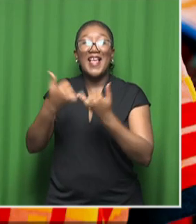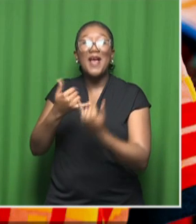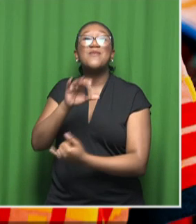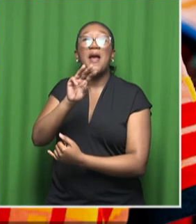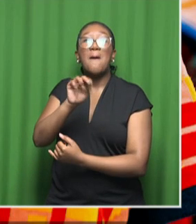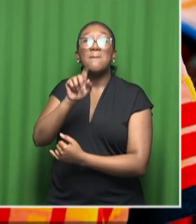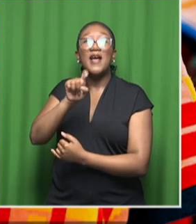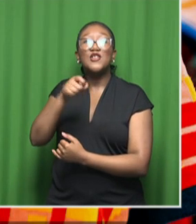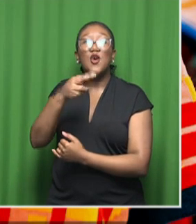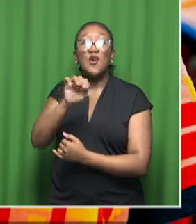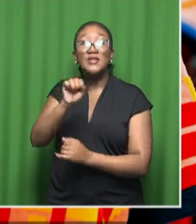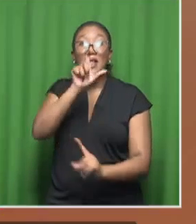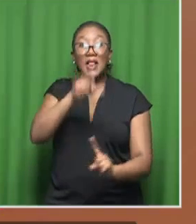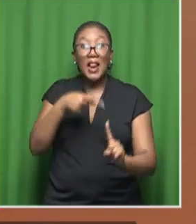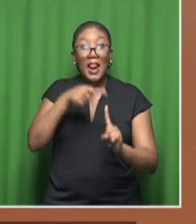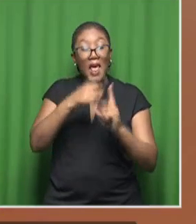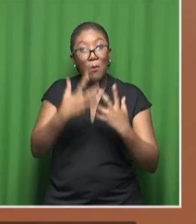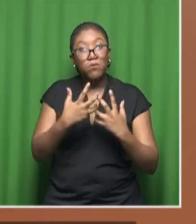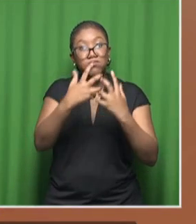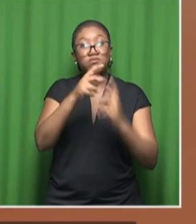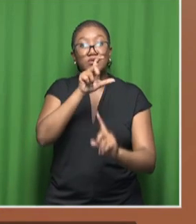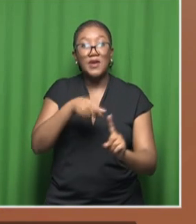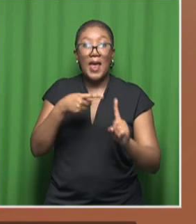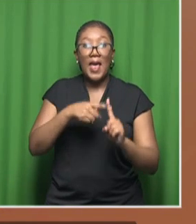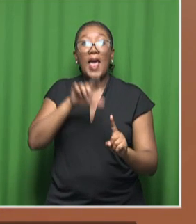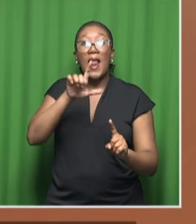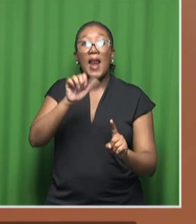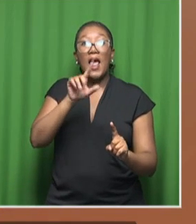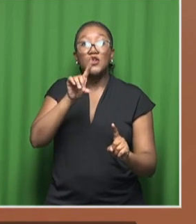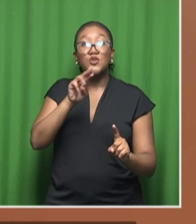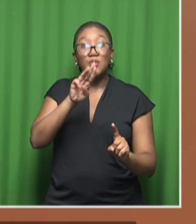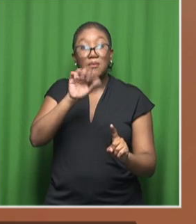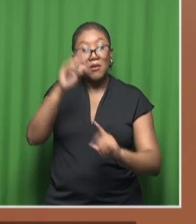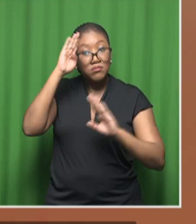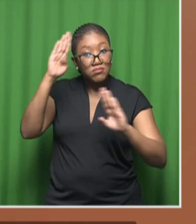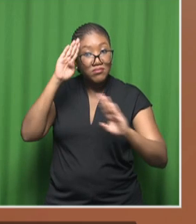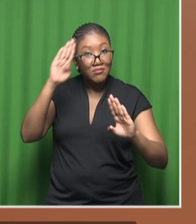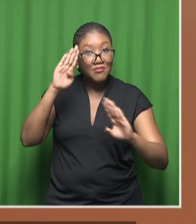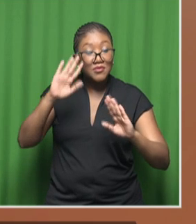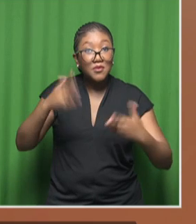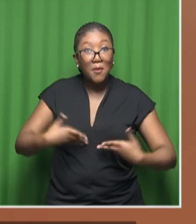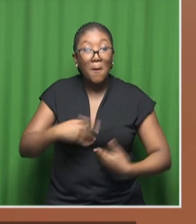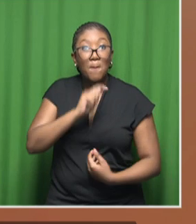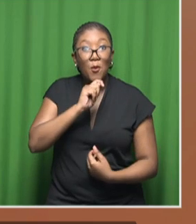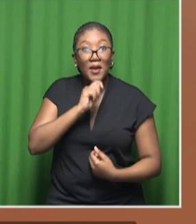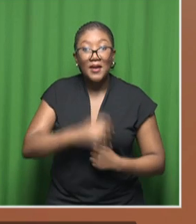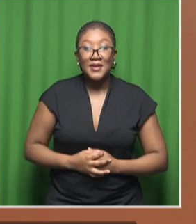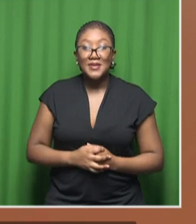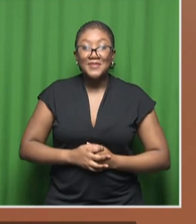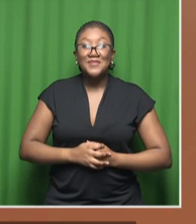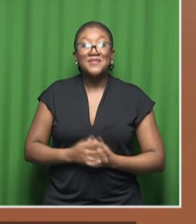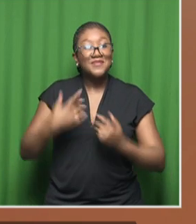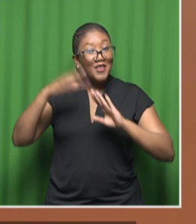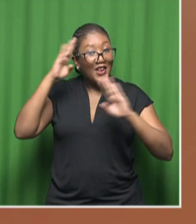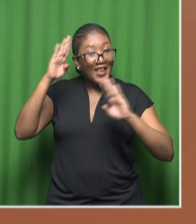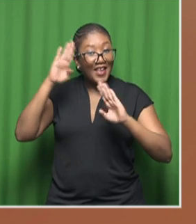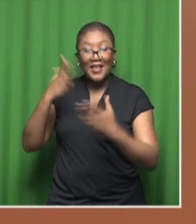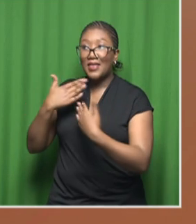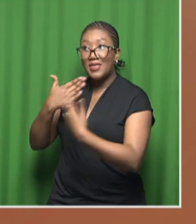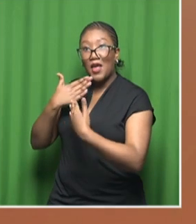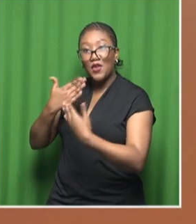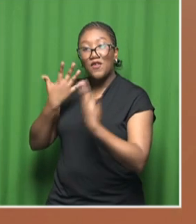joined virtually by the founder, Laduma Ngxokolo. Very good morning to you, Laduma. Thanks for joining us. Welcome to Morning Live. Morning, Simpiwe. Thank you so much